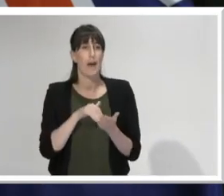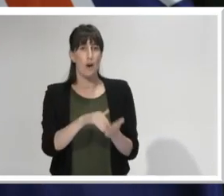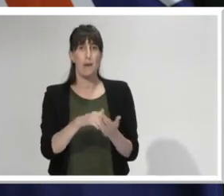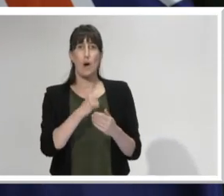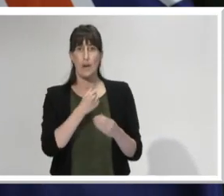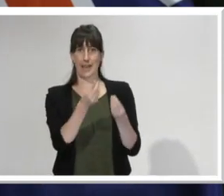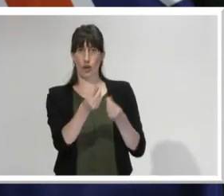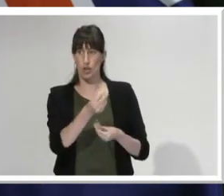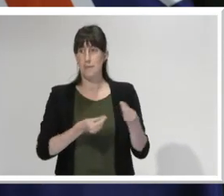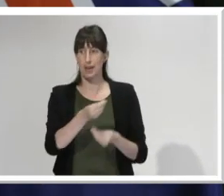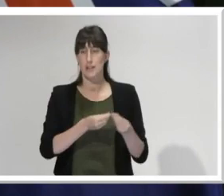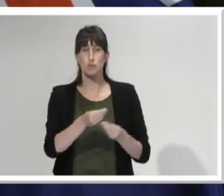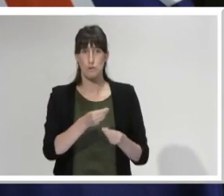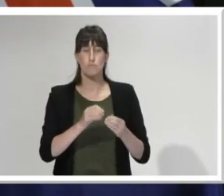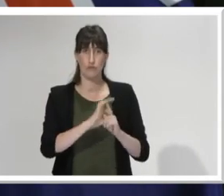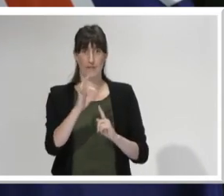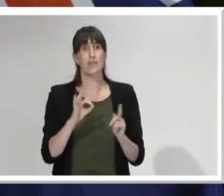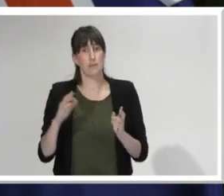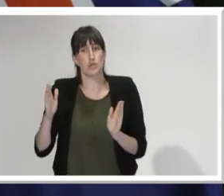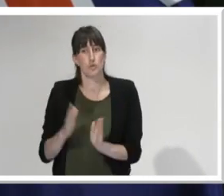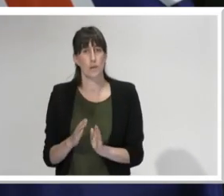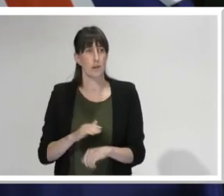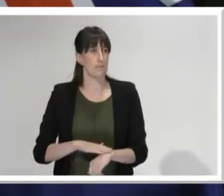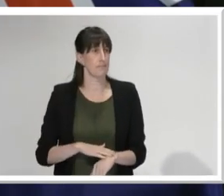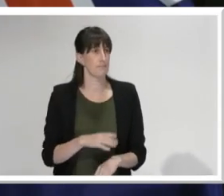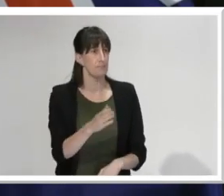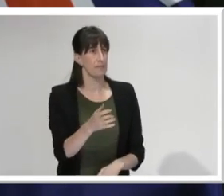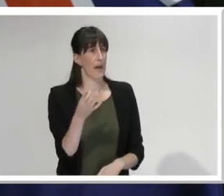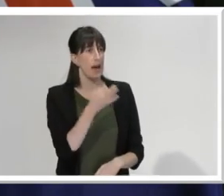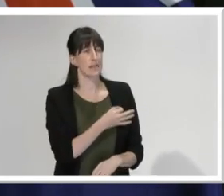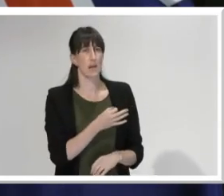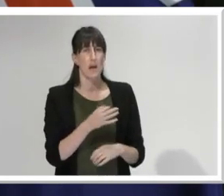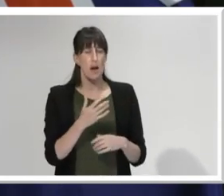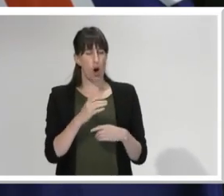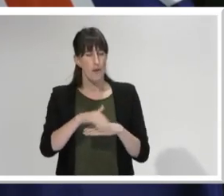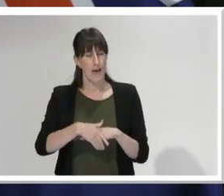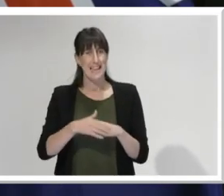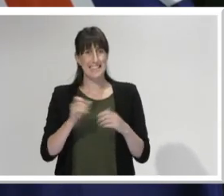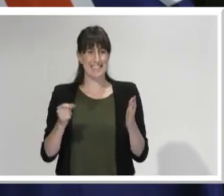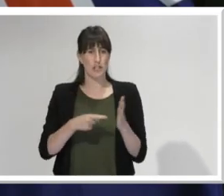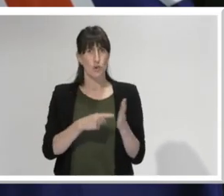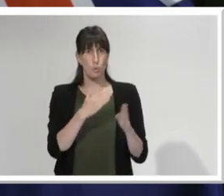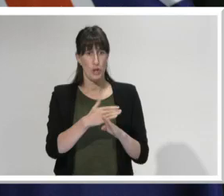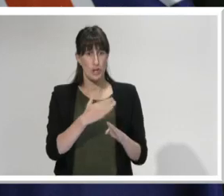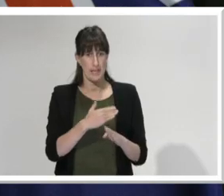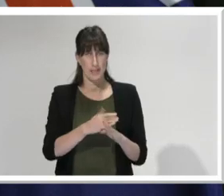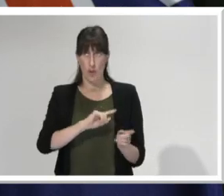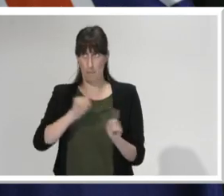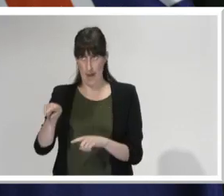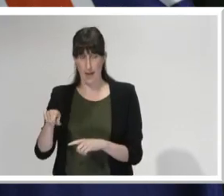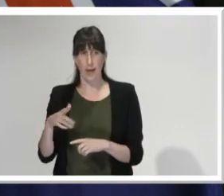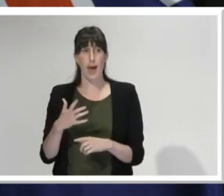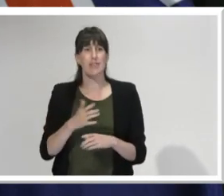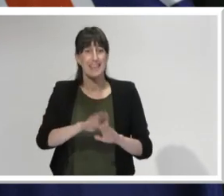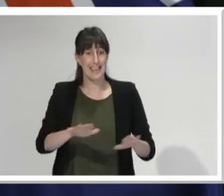it a voluntary thing rather than just allowing essential workers, kids of essential workers to go? Essentially, essential work though is now joined by a